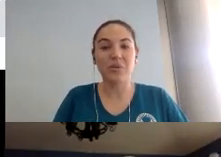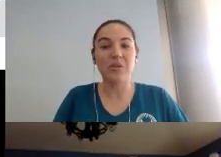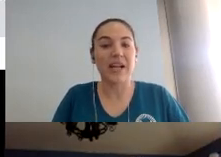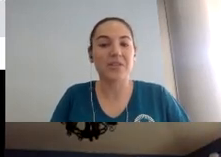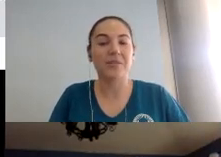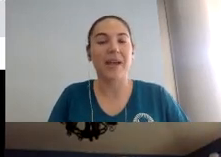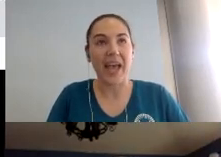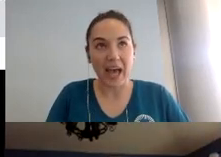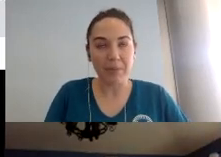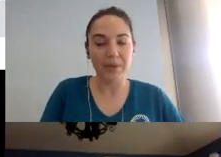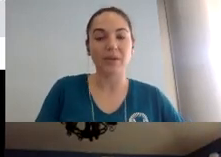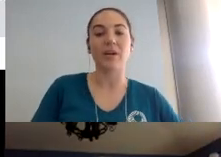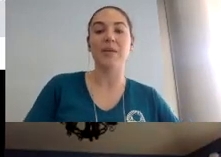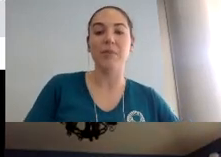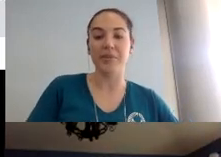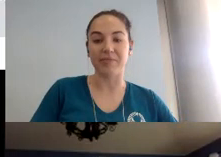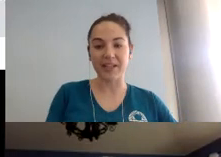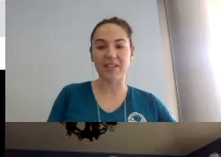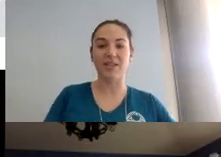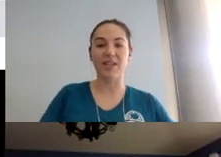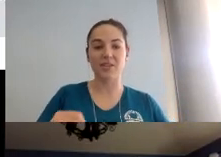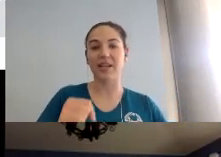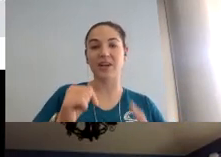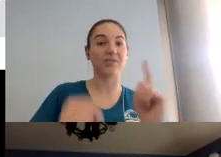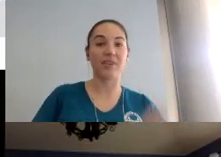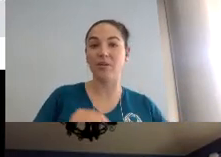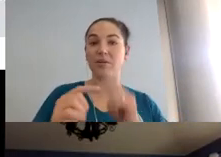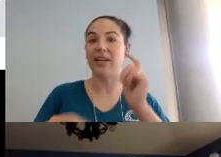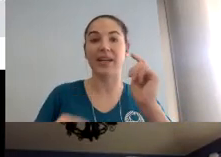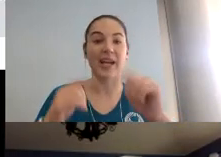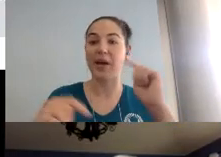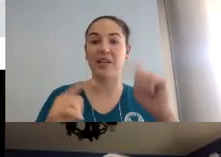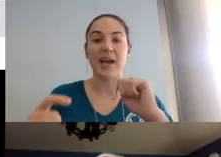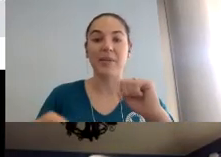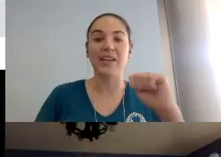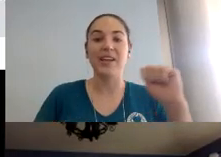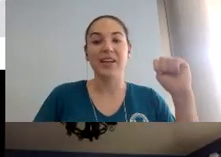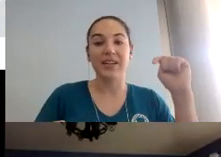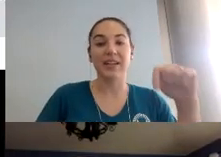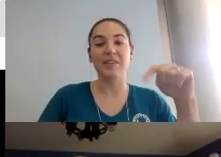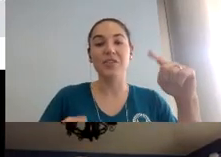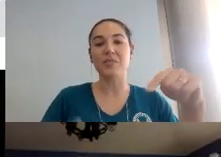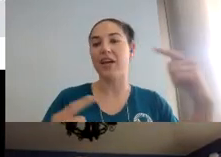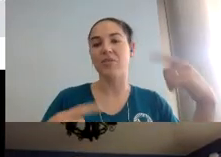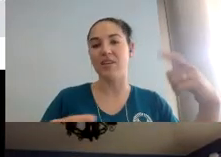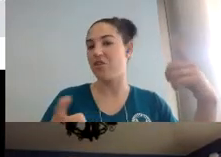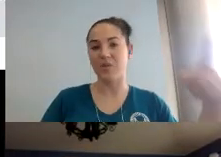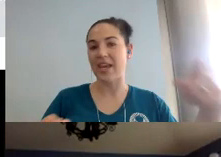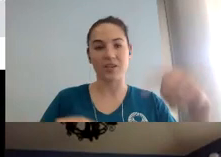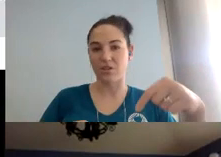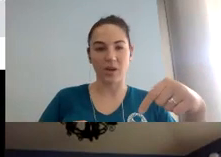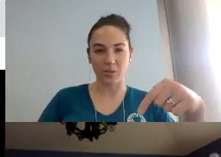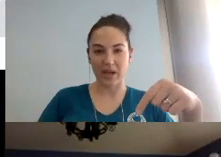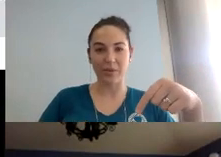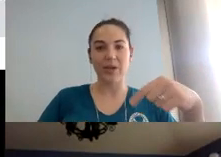The Google Classroom app on a mobile device, so like on a phone or like an iPad, a tablet, gives you some extra things you